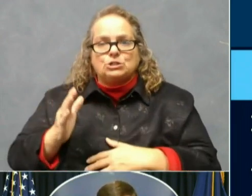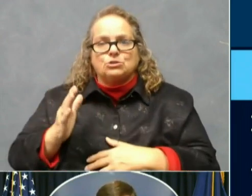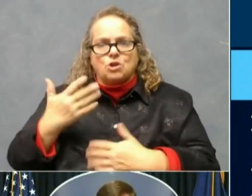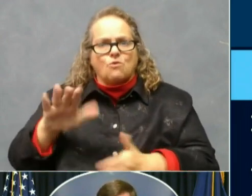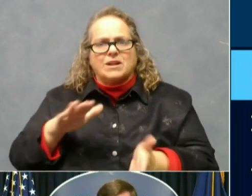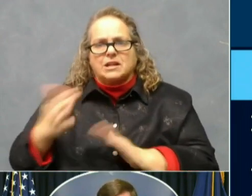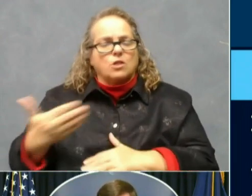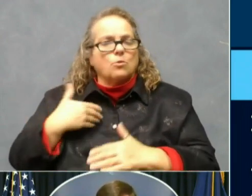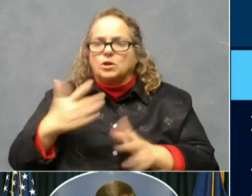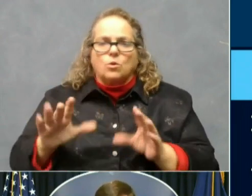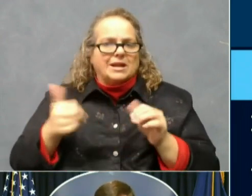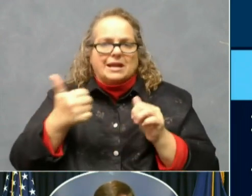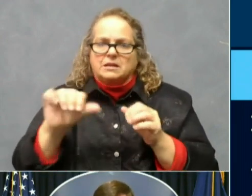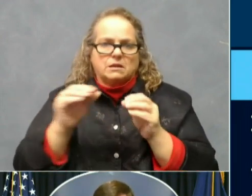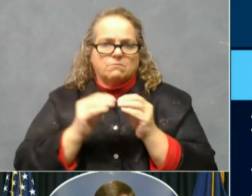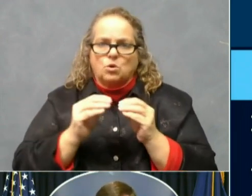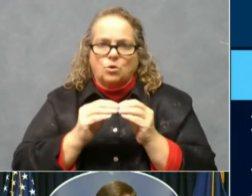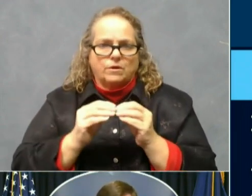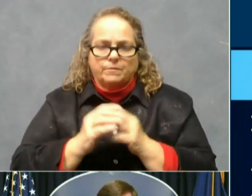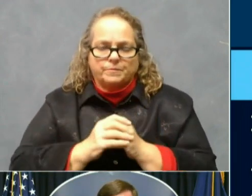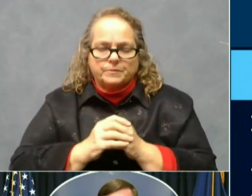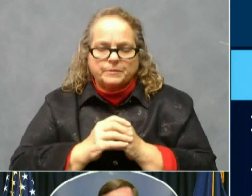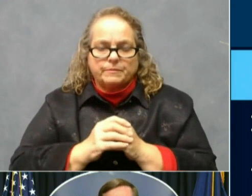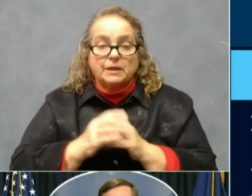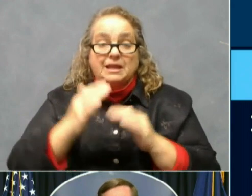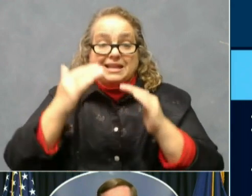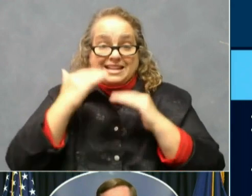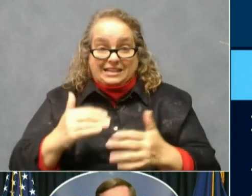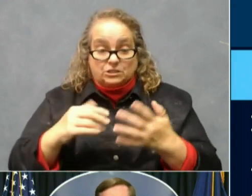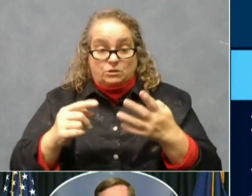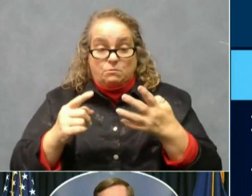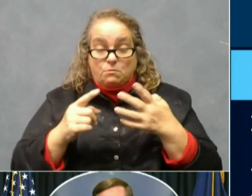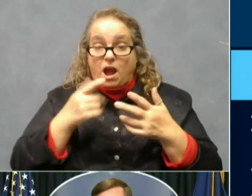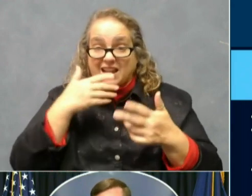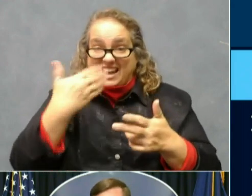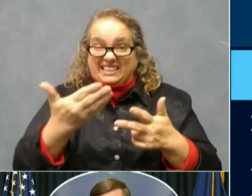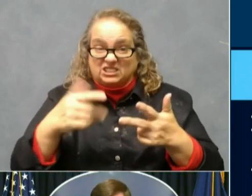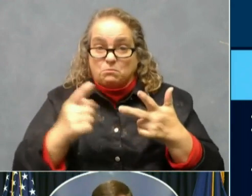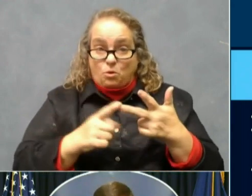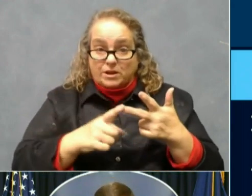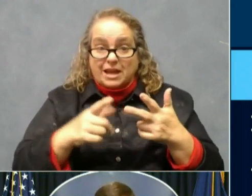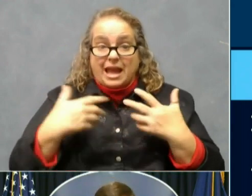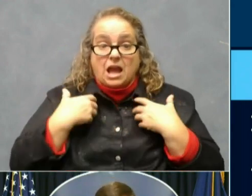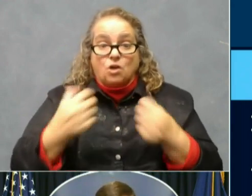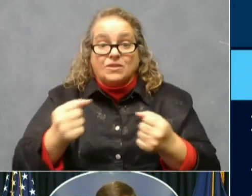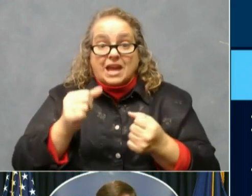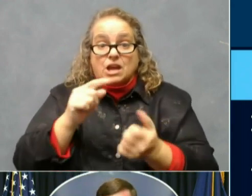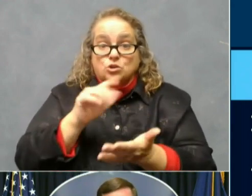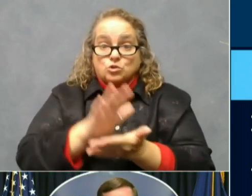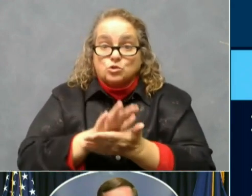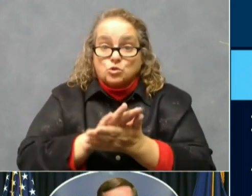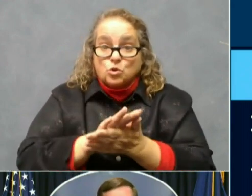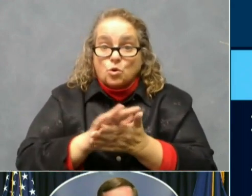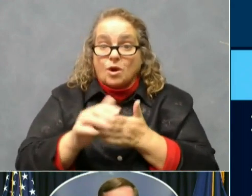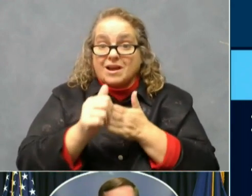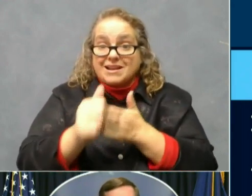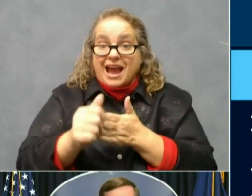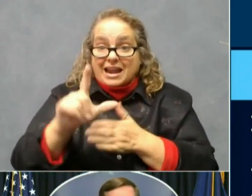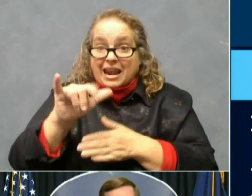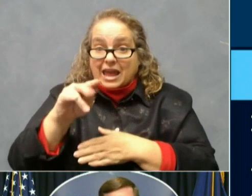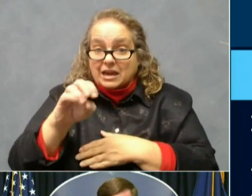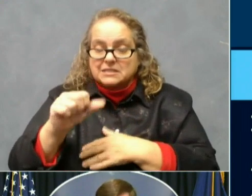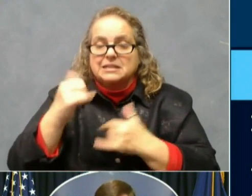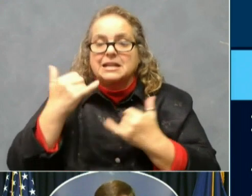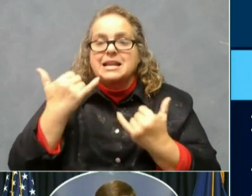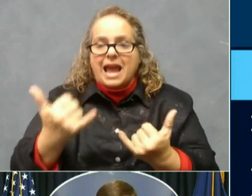more. Next point, the Healthy at School guidelines, which have been guidelines, will now be mandatory